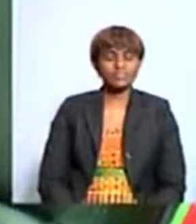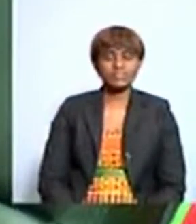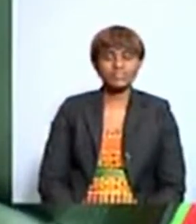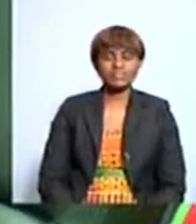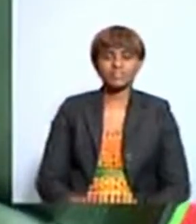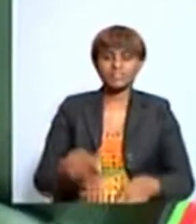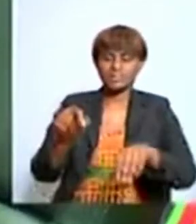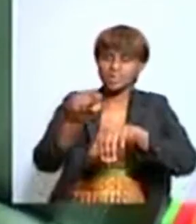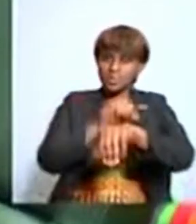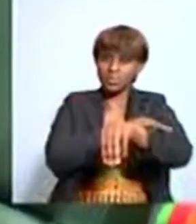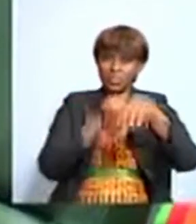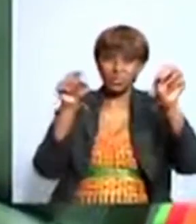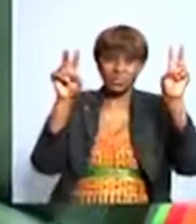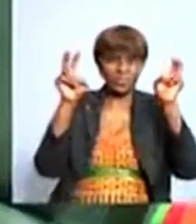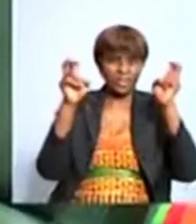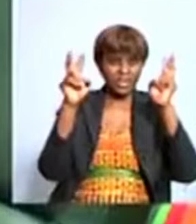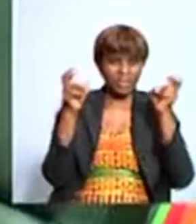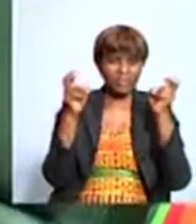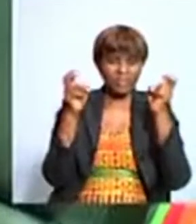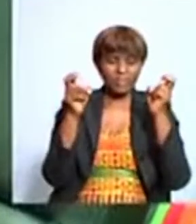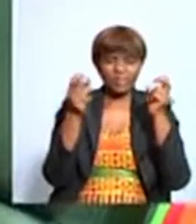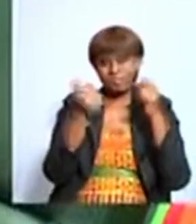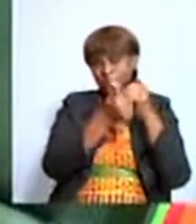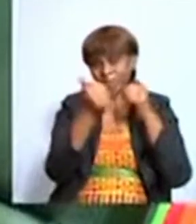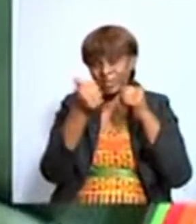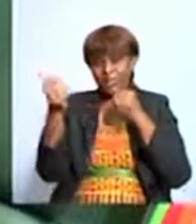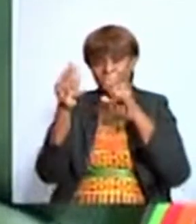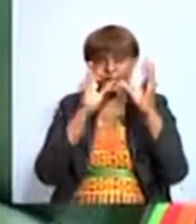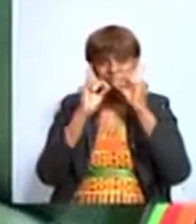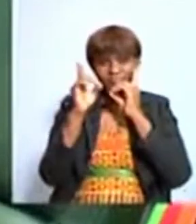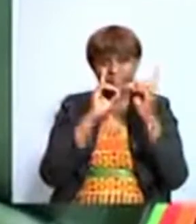Long title. Any debate?